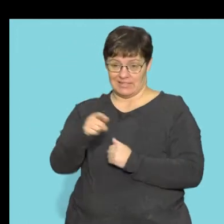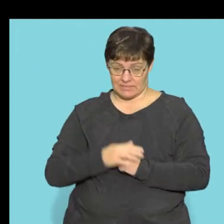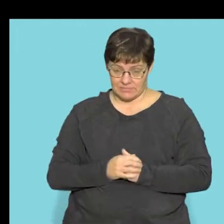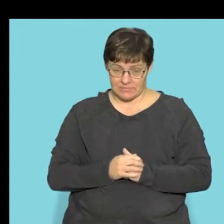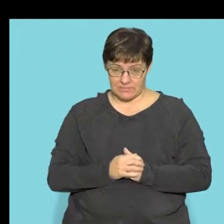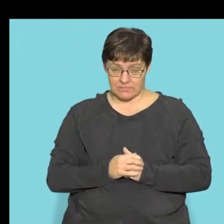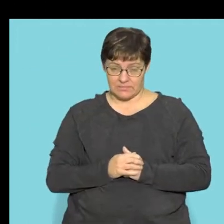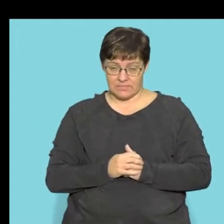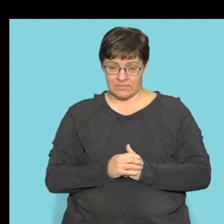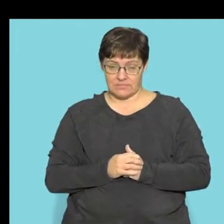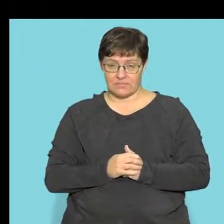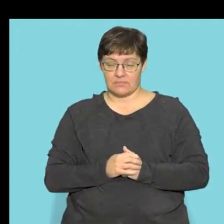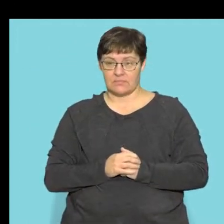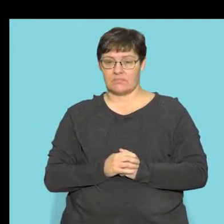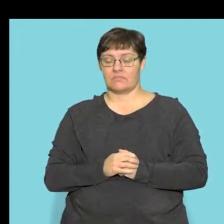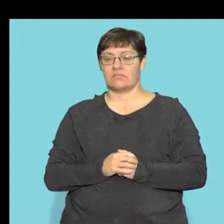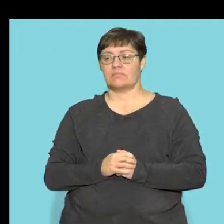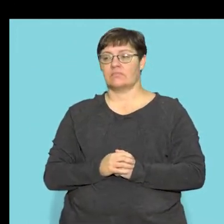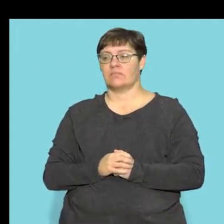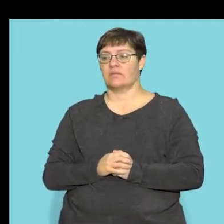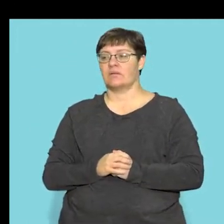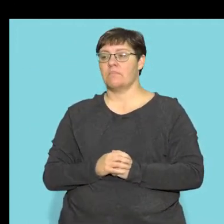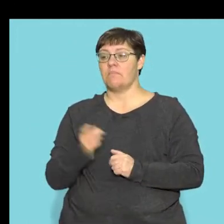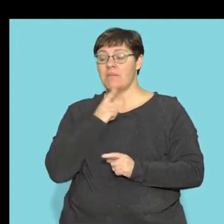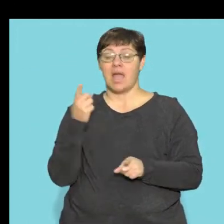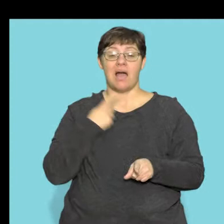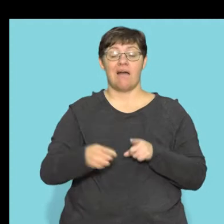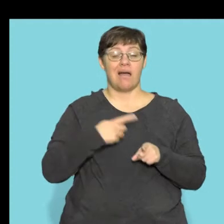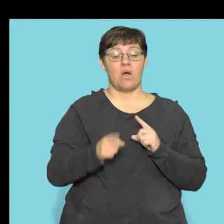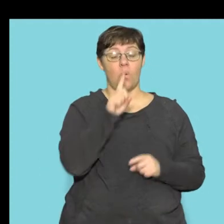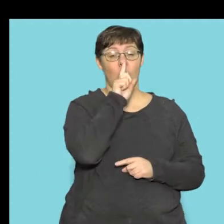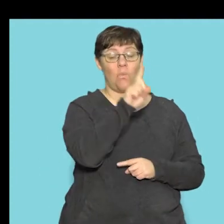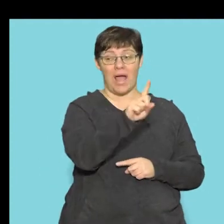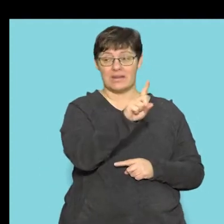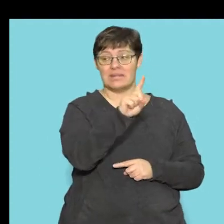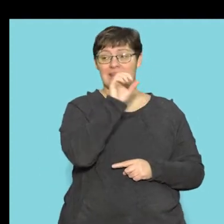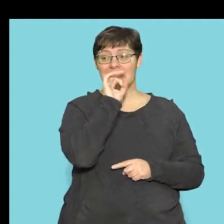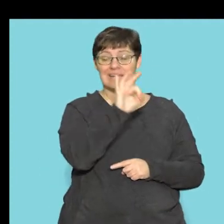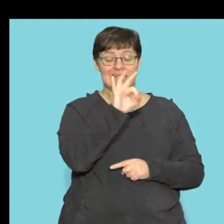time. So therefore, if you can only afford to pay